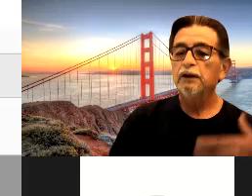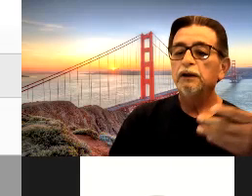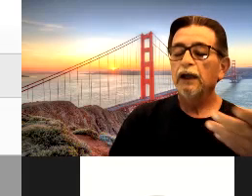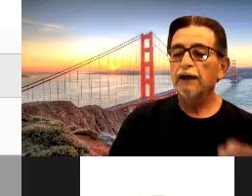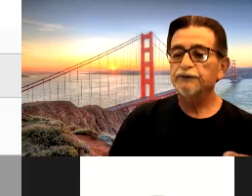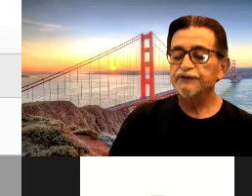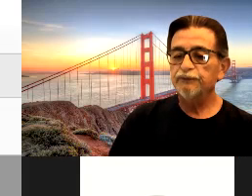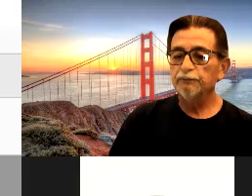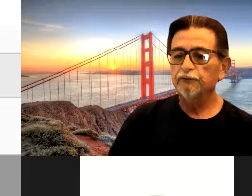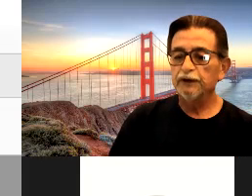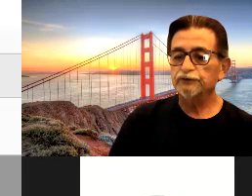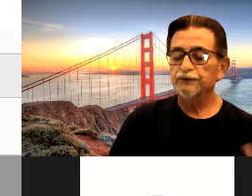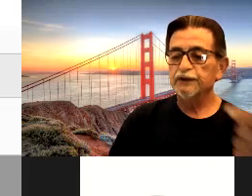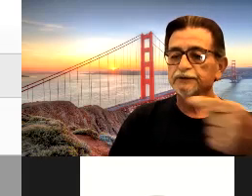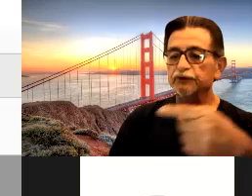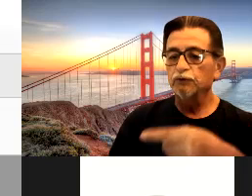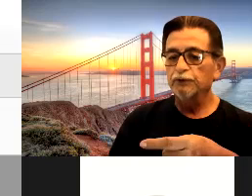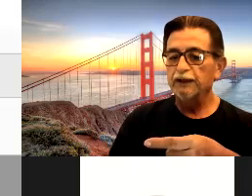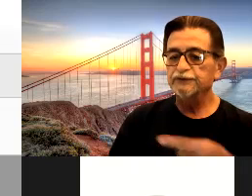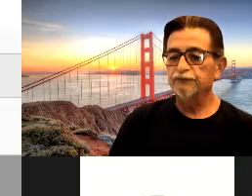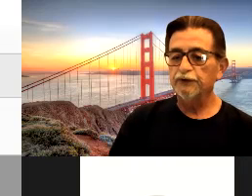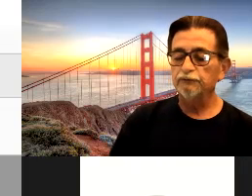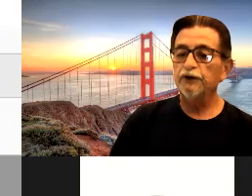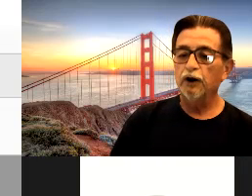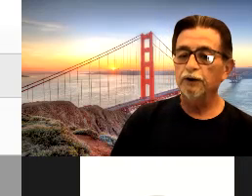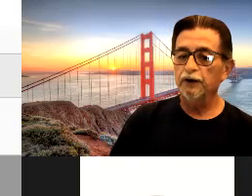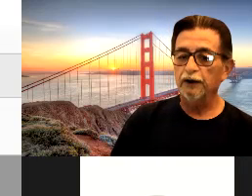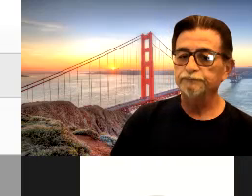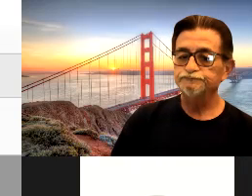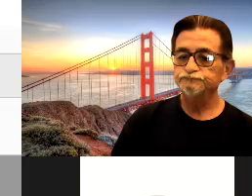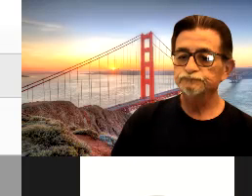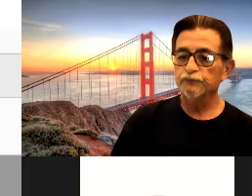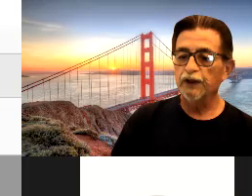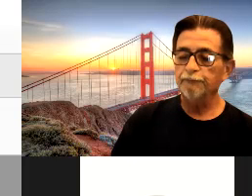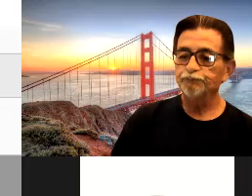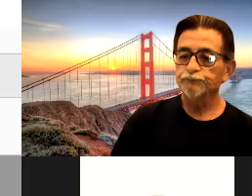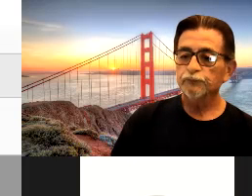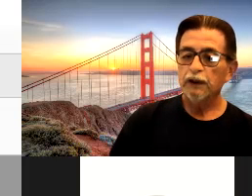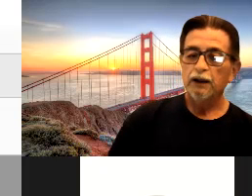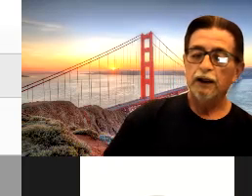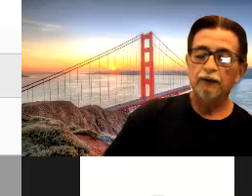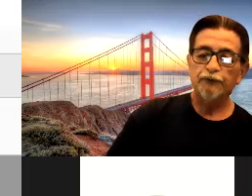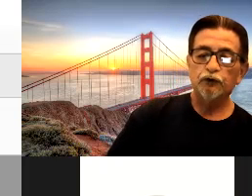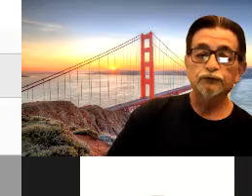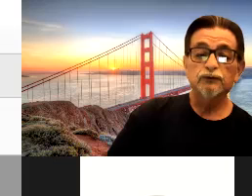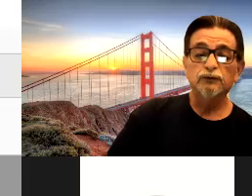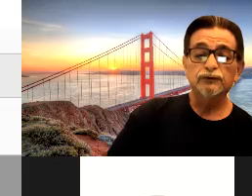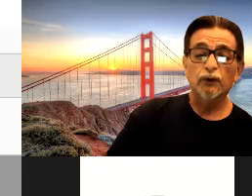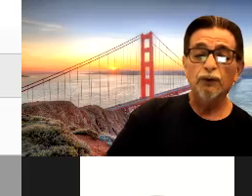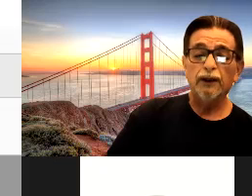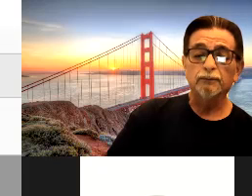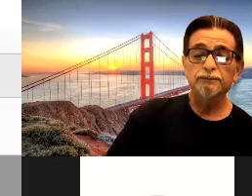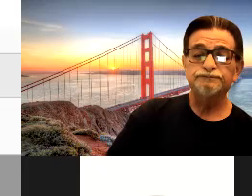now have the same number of electrons as the noble gas in front of it, argon. Okay? If we go